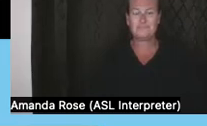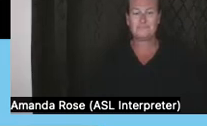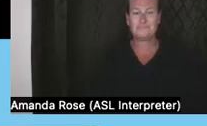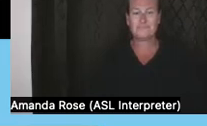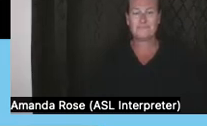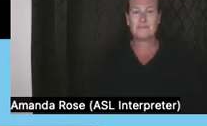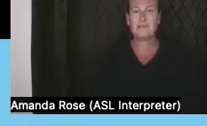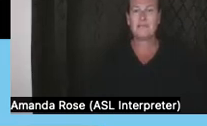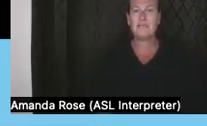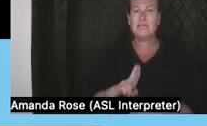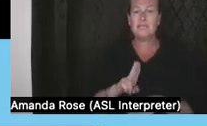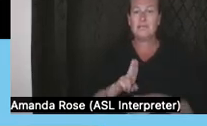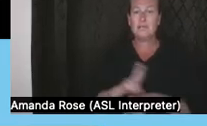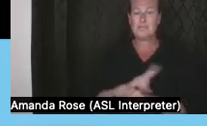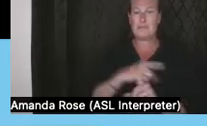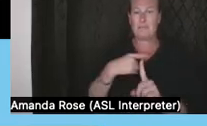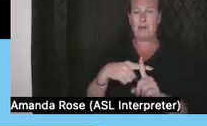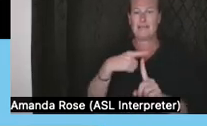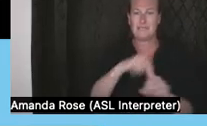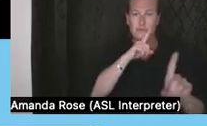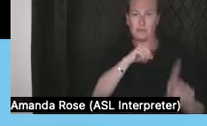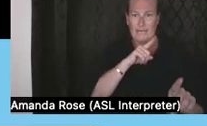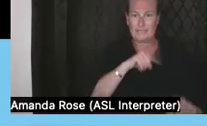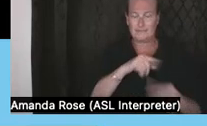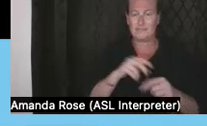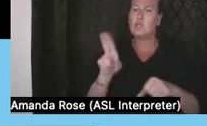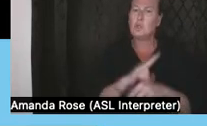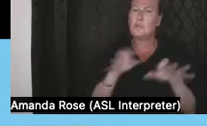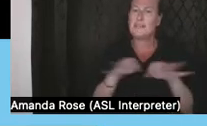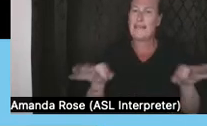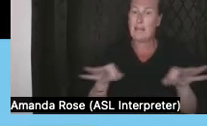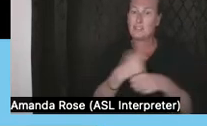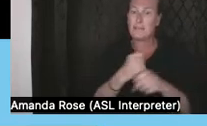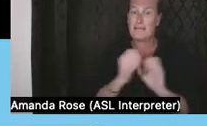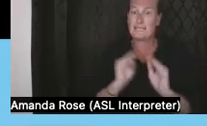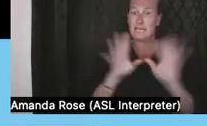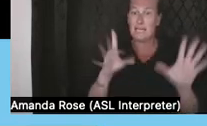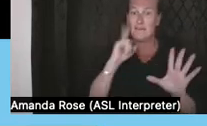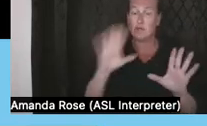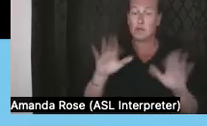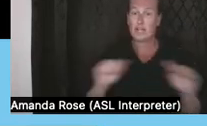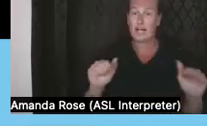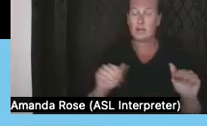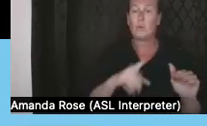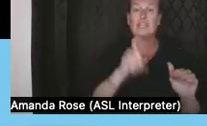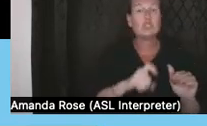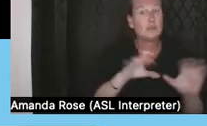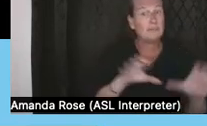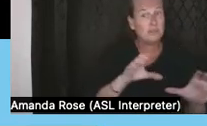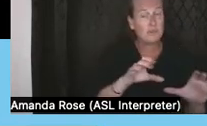Using positive directives. You wanna use language that makes it clear for your child and what they should be doing and not what they should be